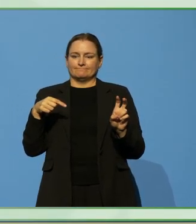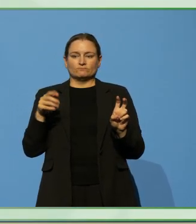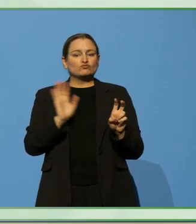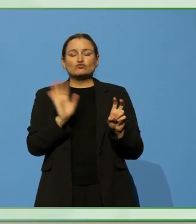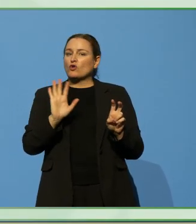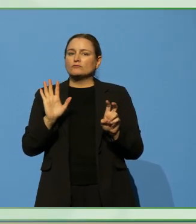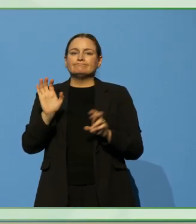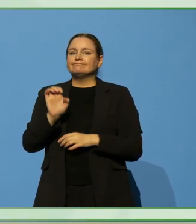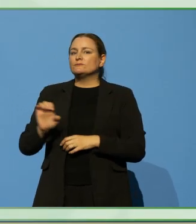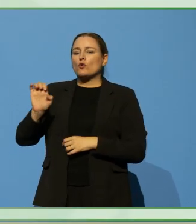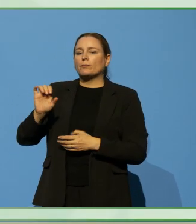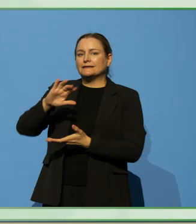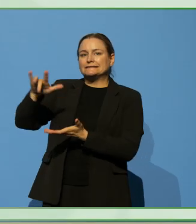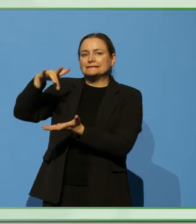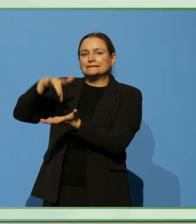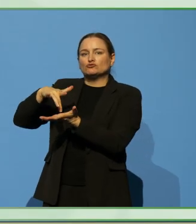But it's really a